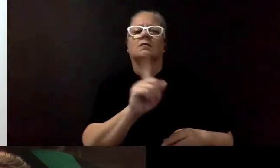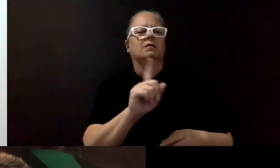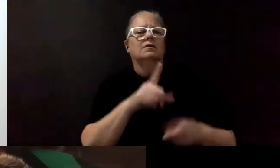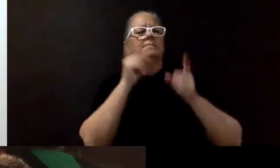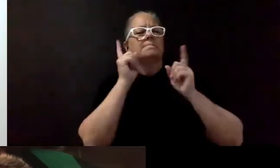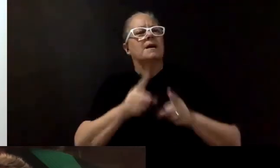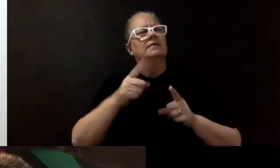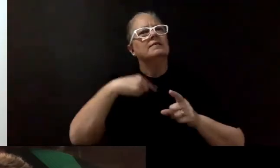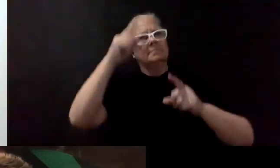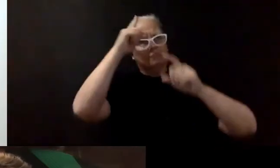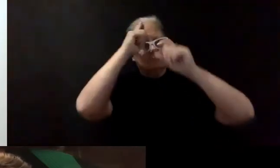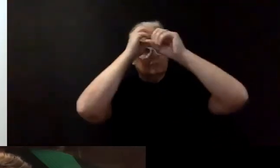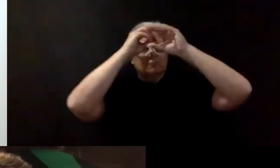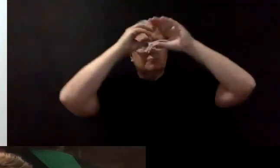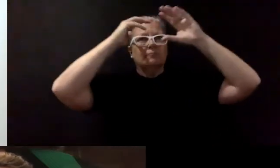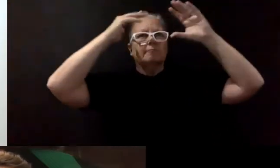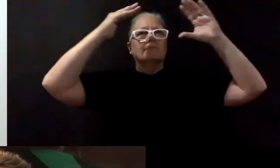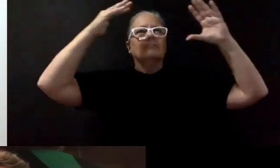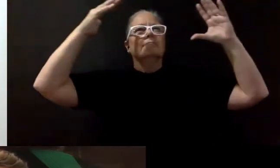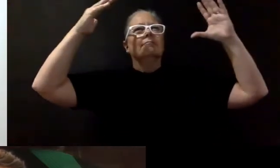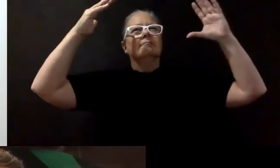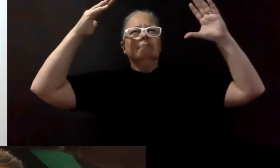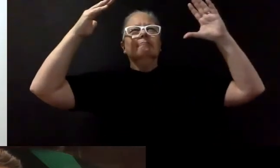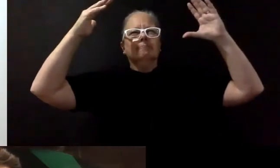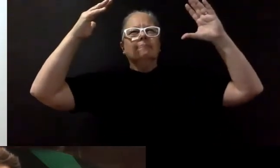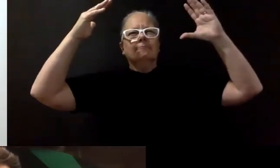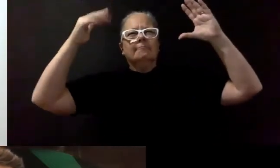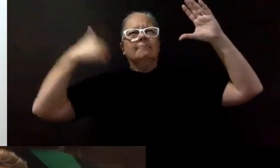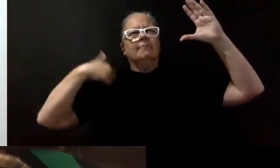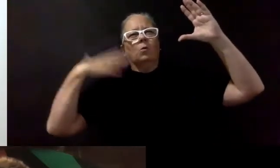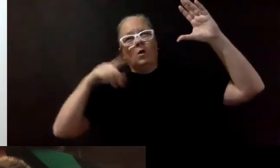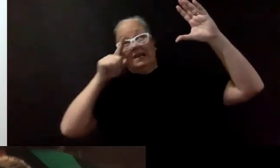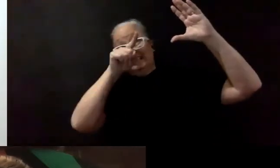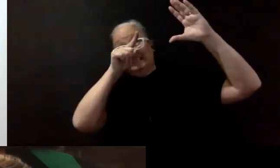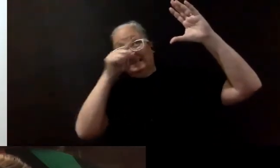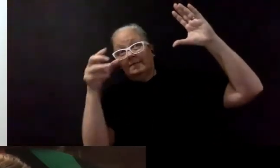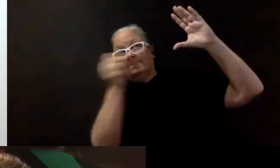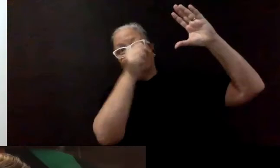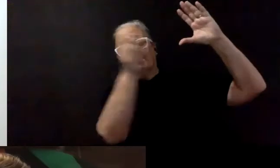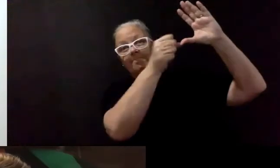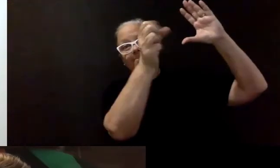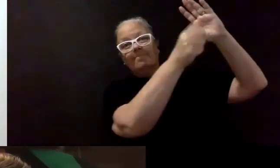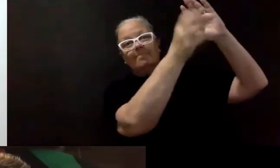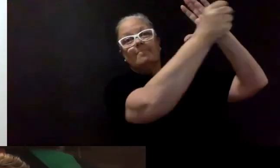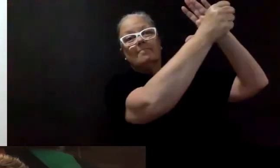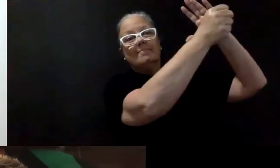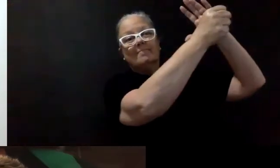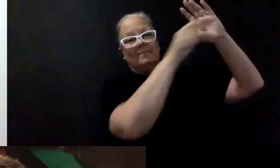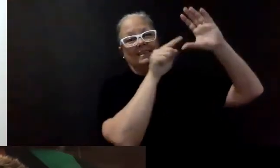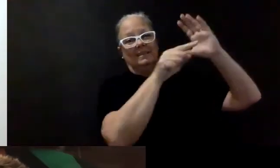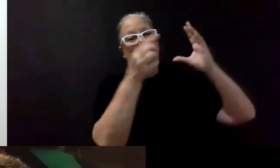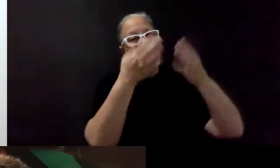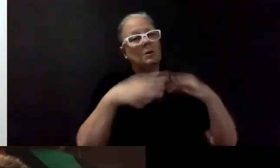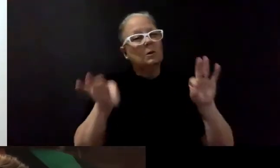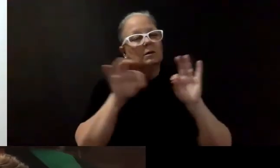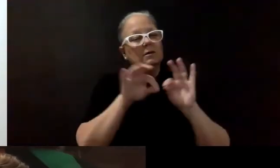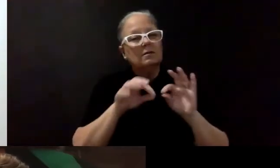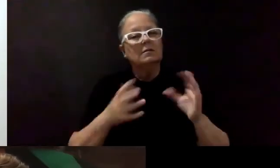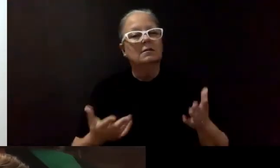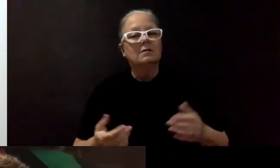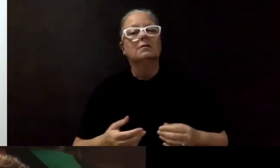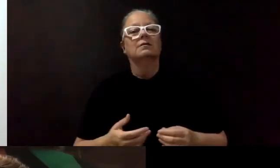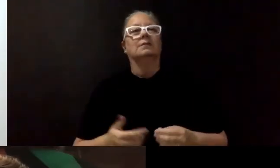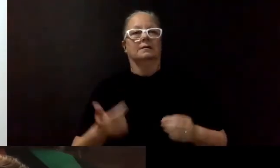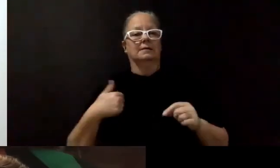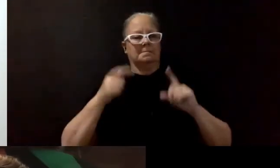dream, and a dream that we're going to make happen. So being adaptive and being